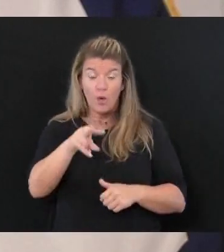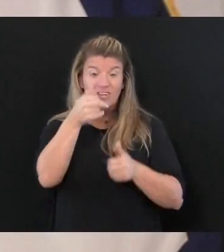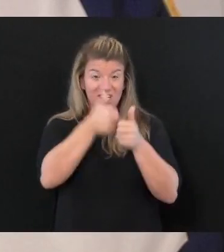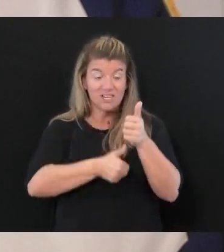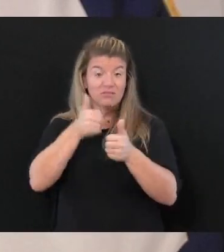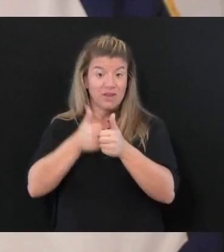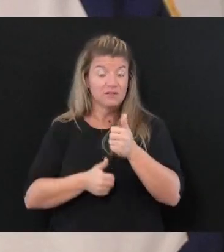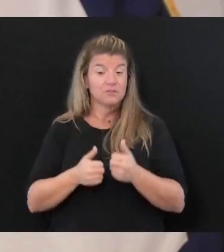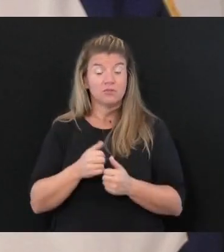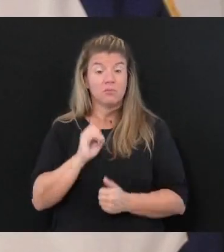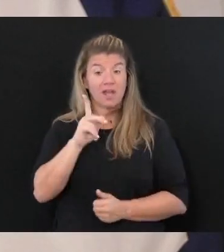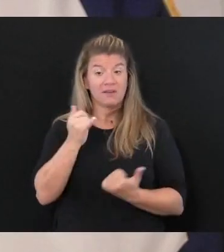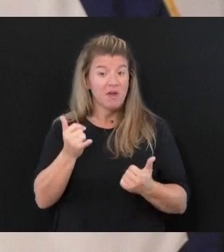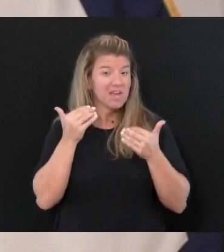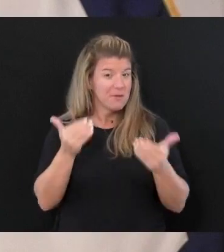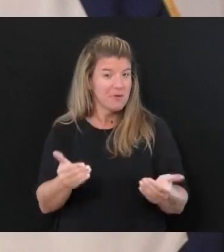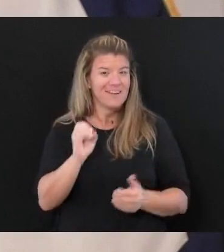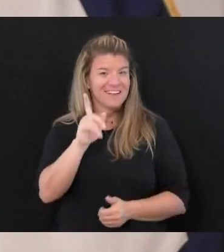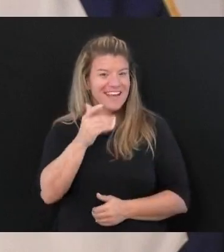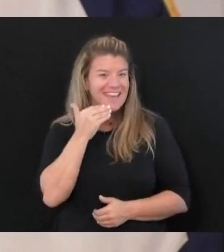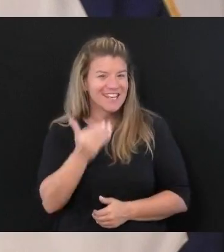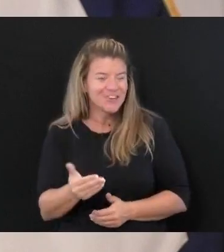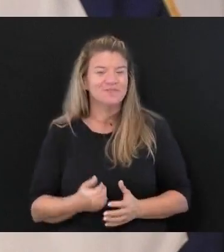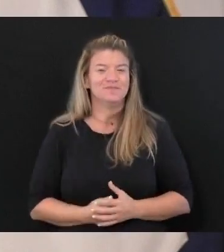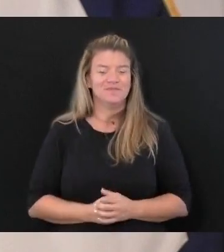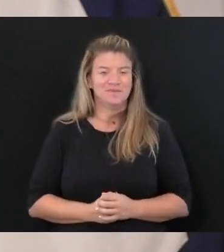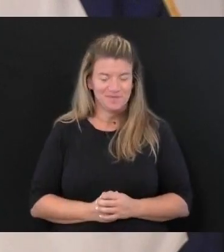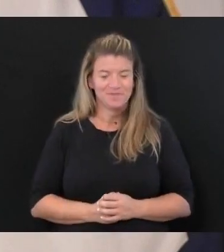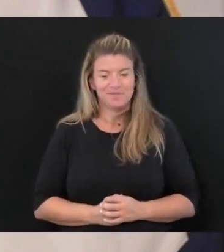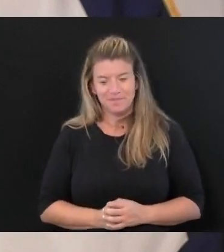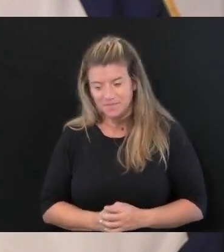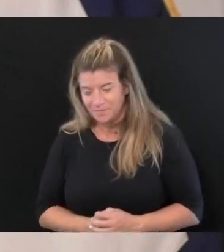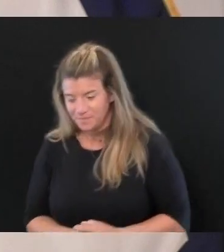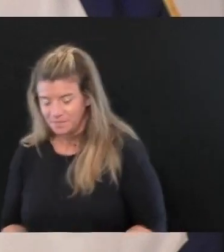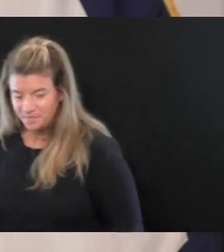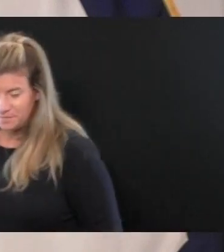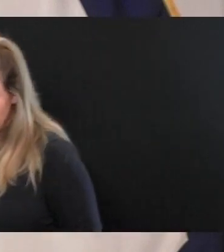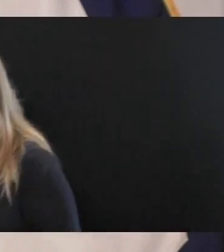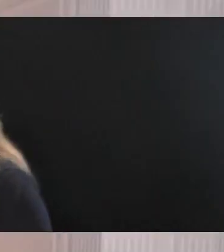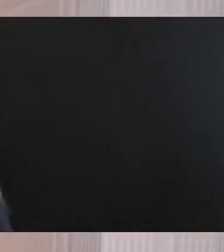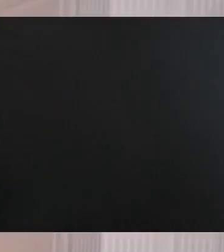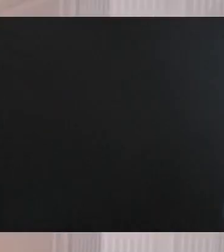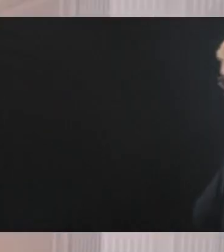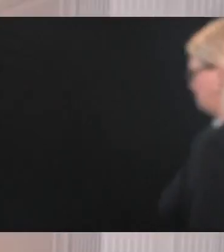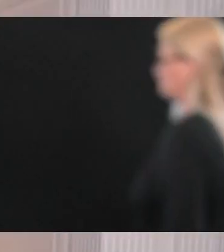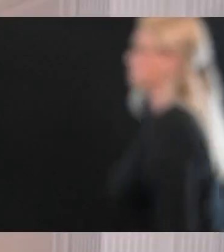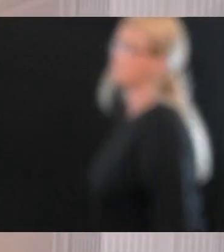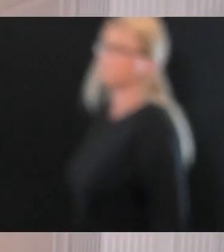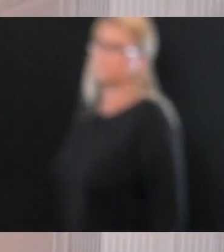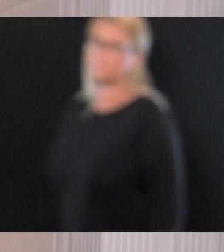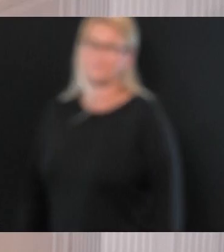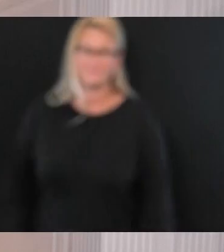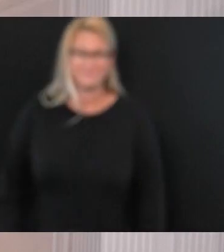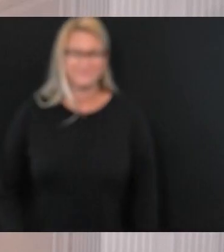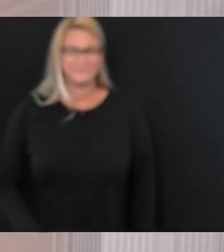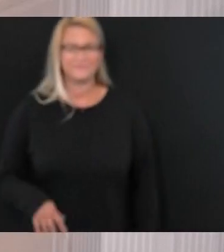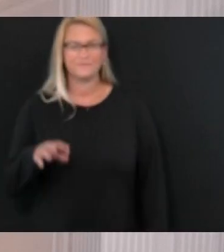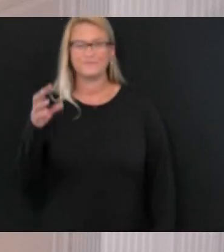I think we'll keep on going from there. All right, thank you, Governor. Let's now go to Dr. Clay Marsh, our coronavirus